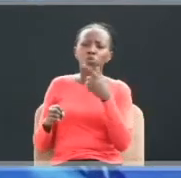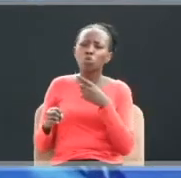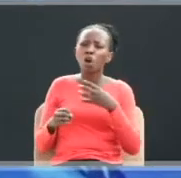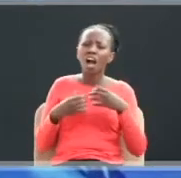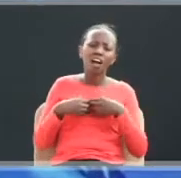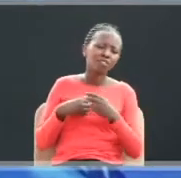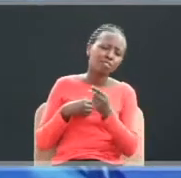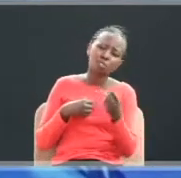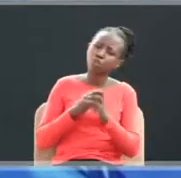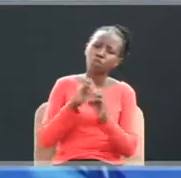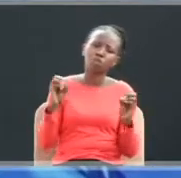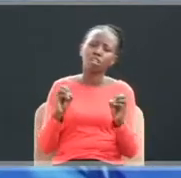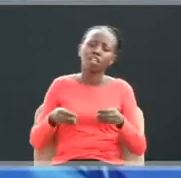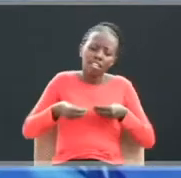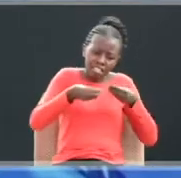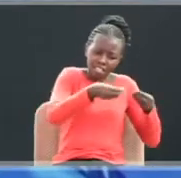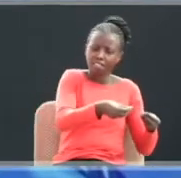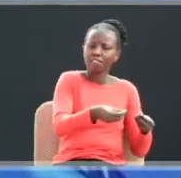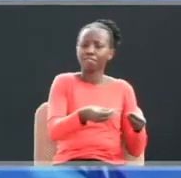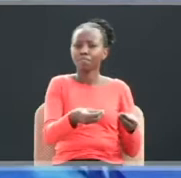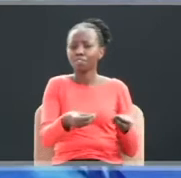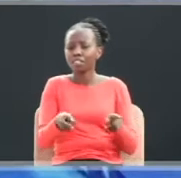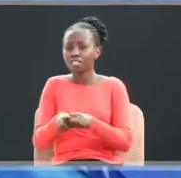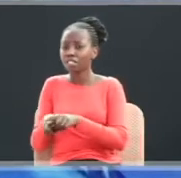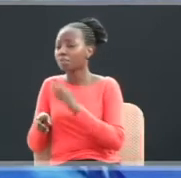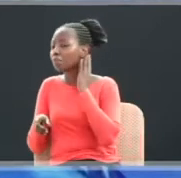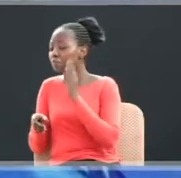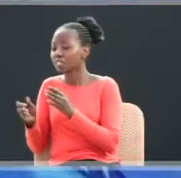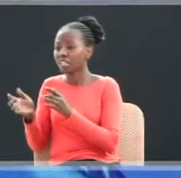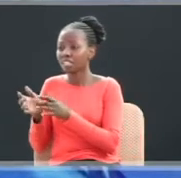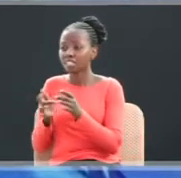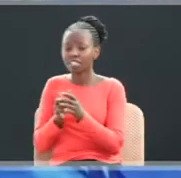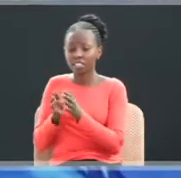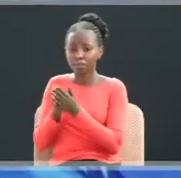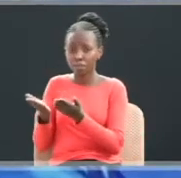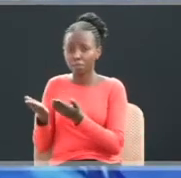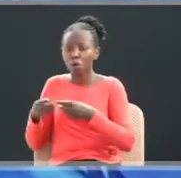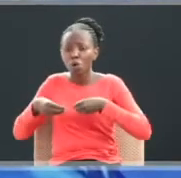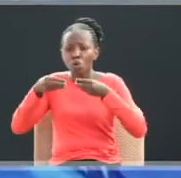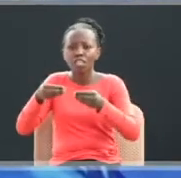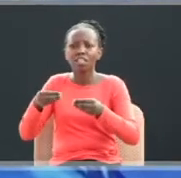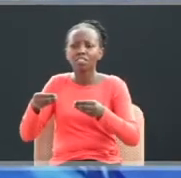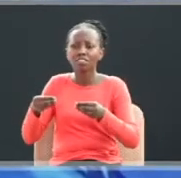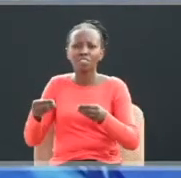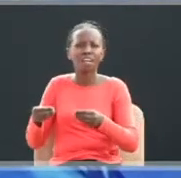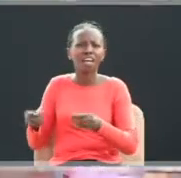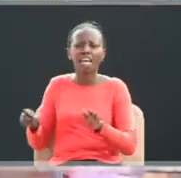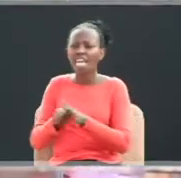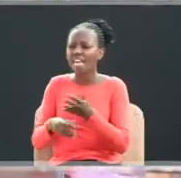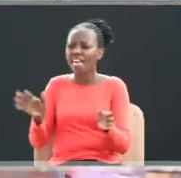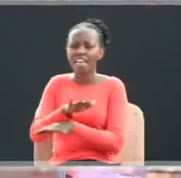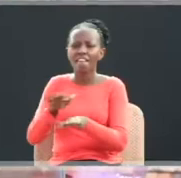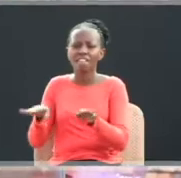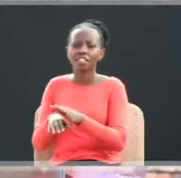them. You remember it is Peter in his church where for the first time people sold everything they had and gave to the poor. Peter was the priest.